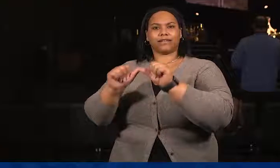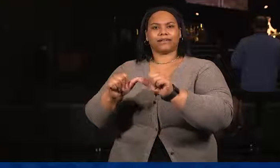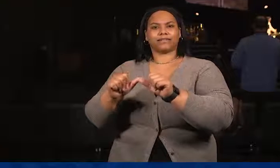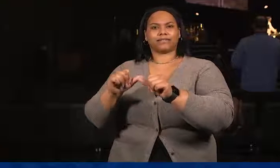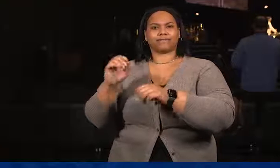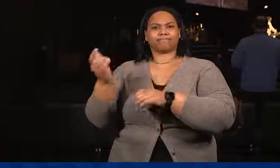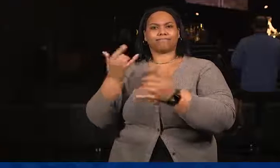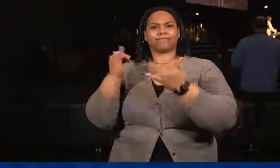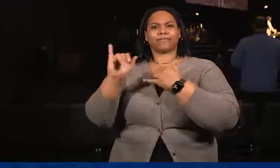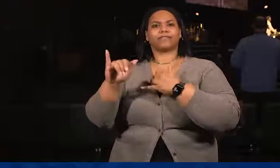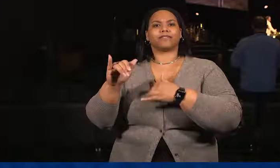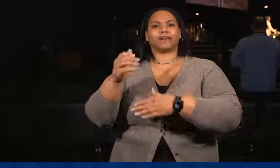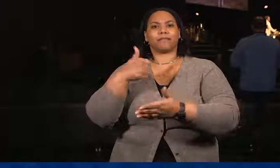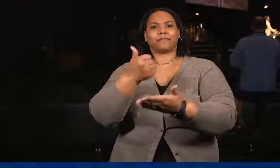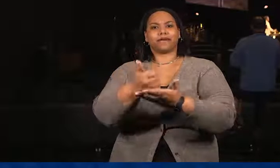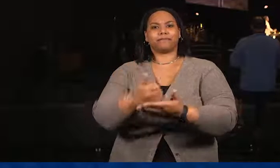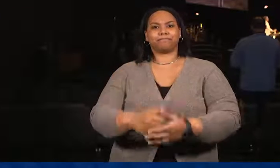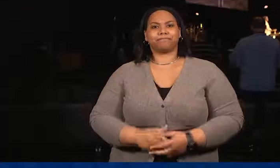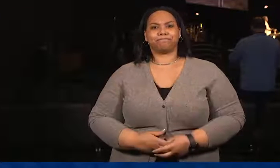Amen.